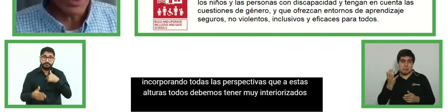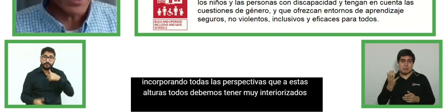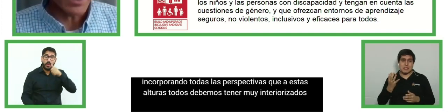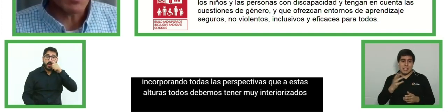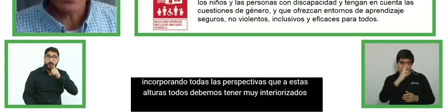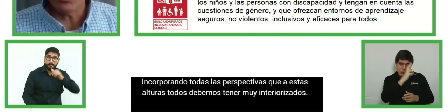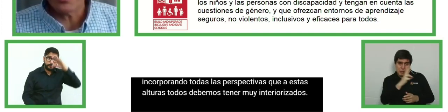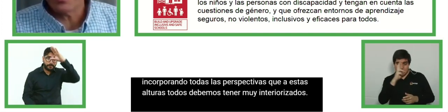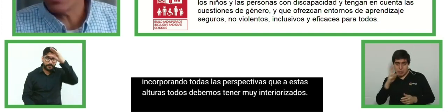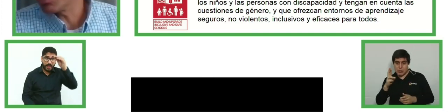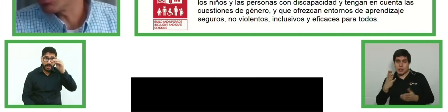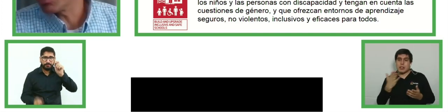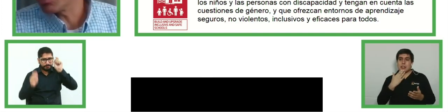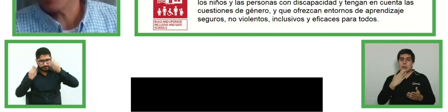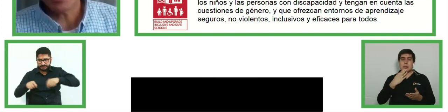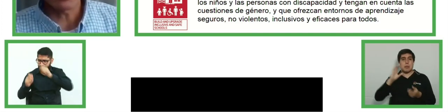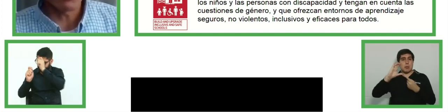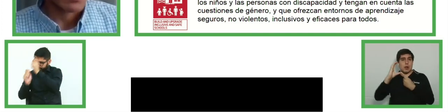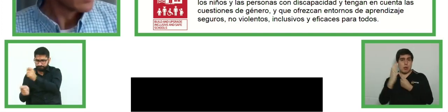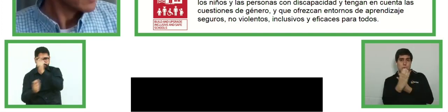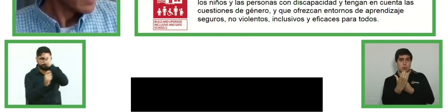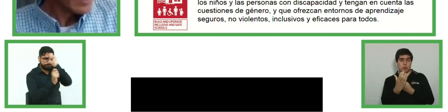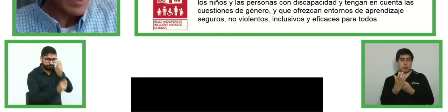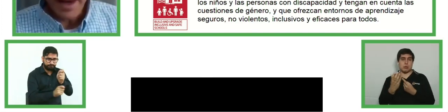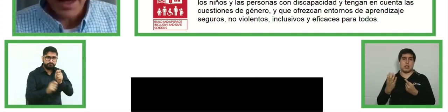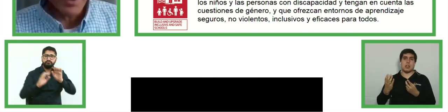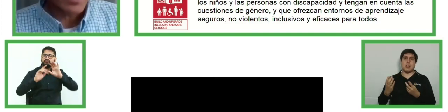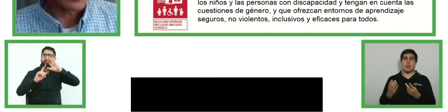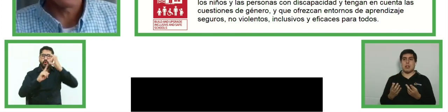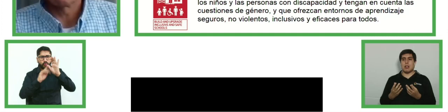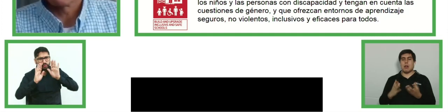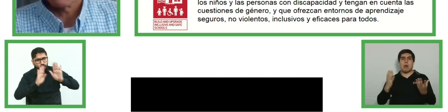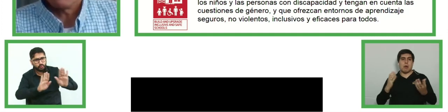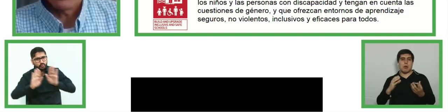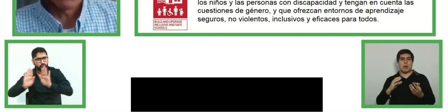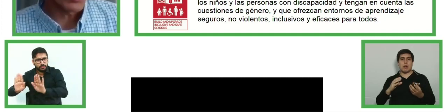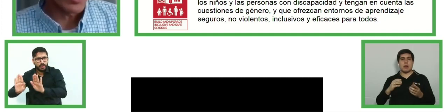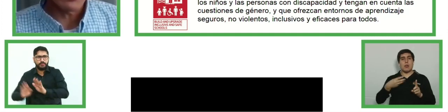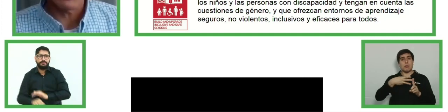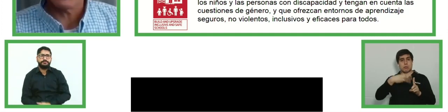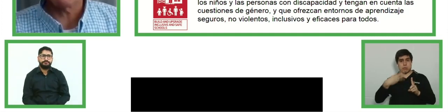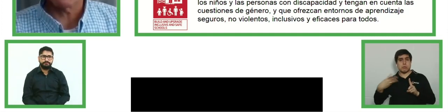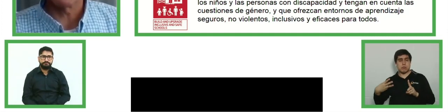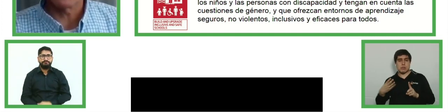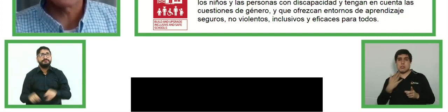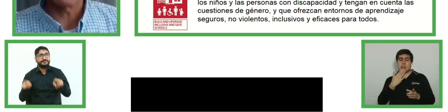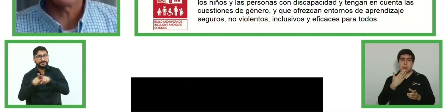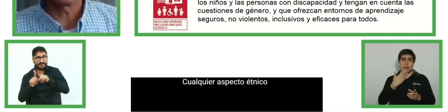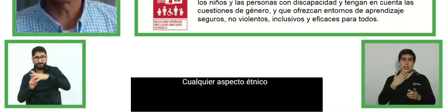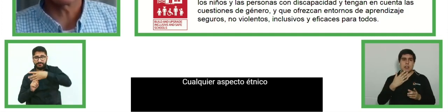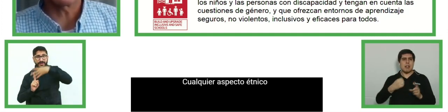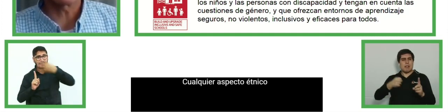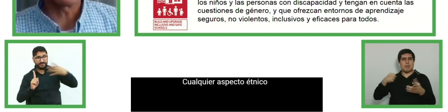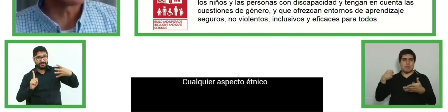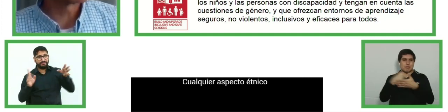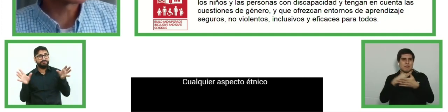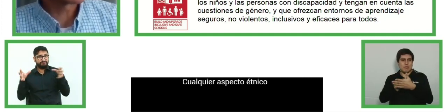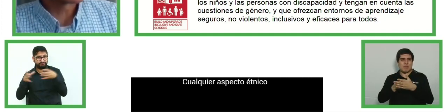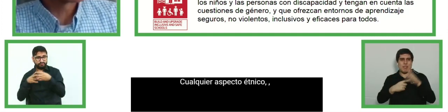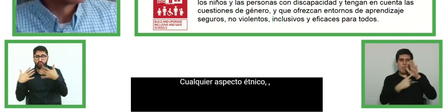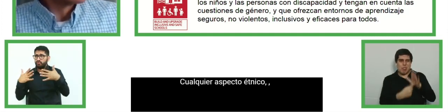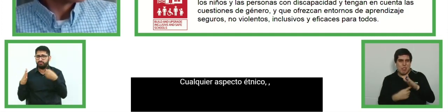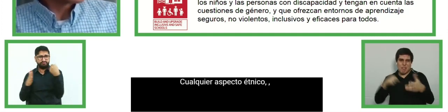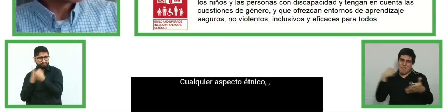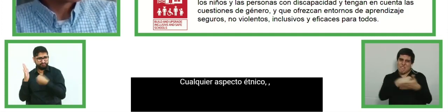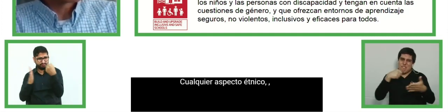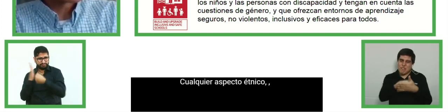aspect, LGBT, non-violence, and disabilities. We talk about